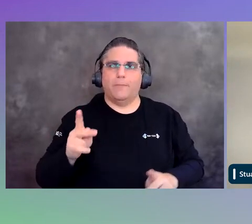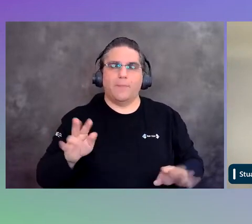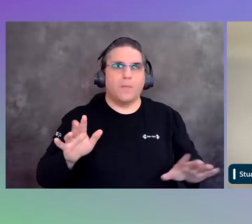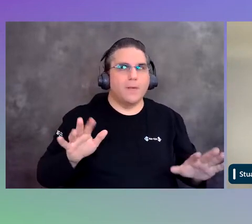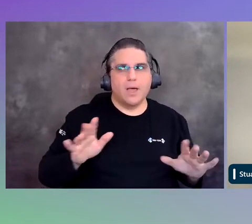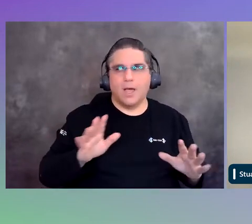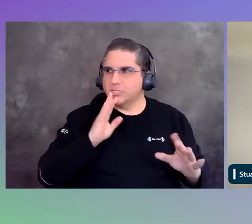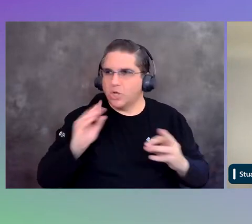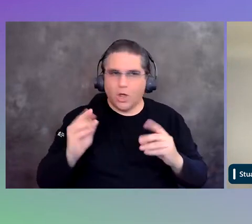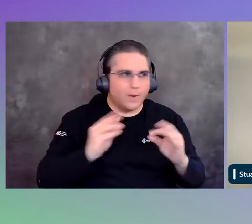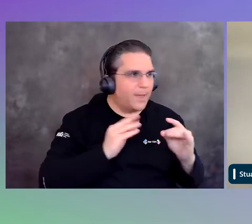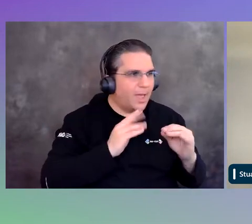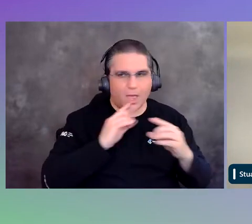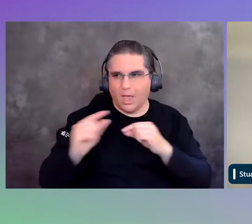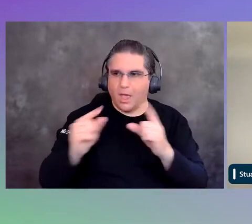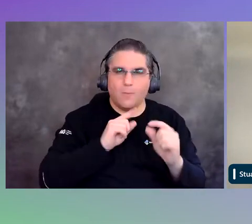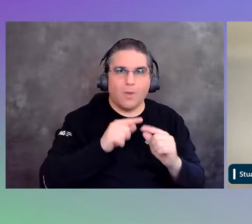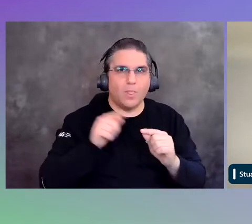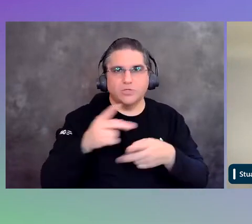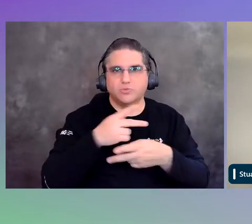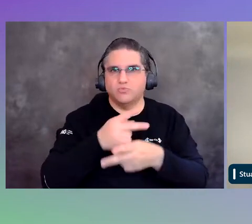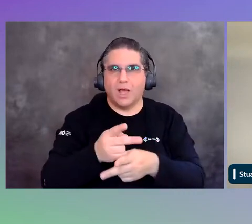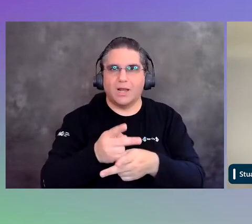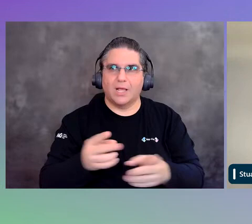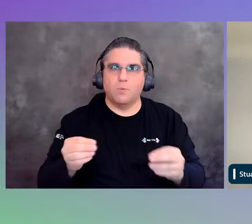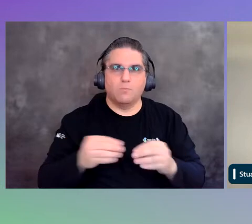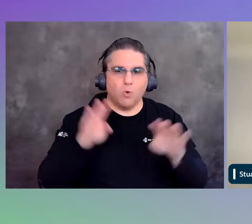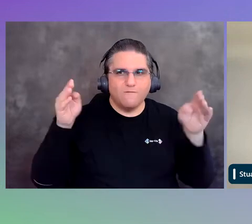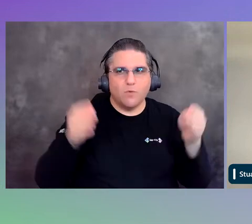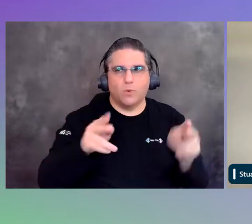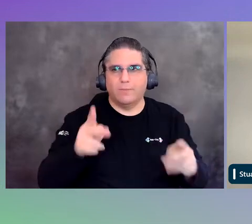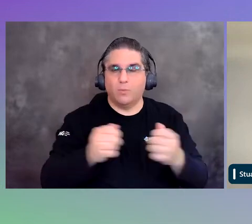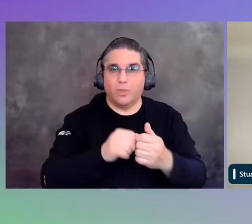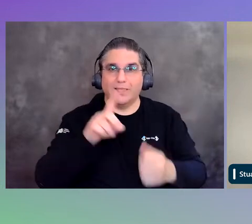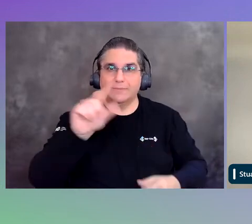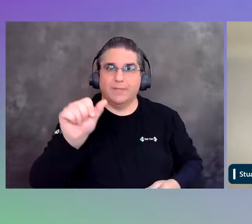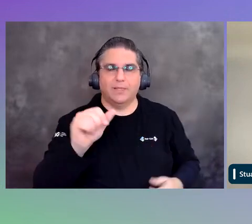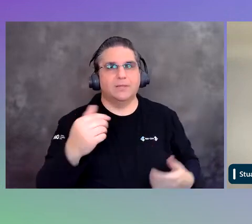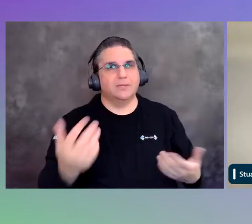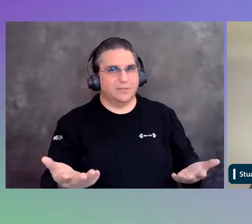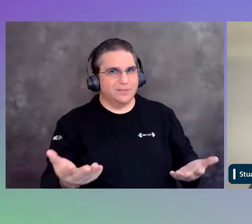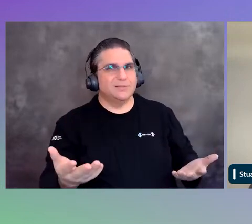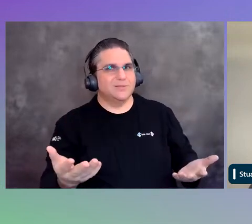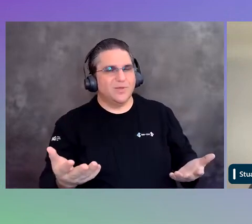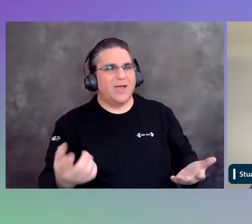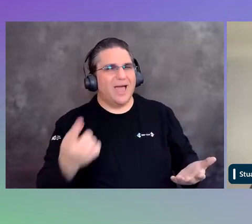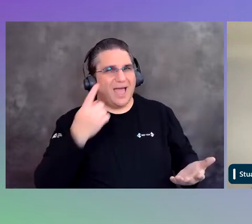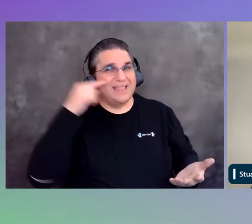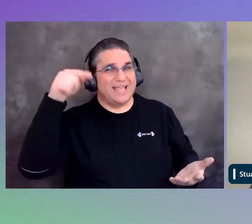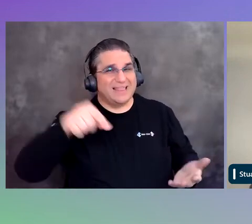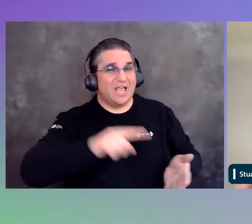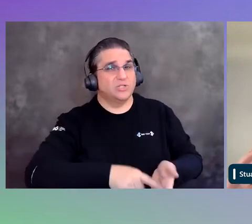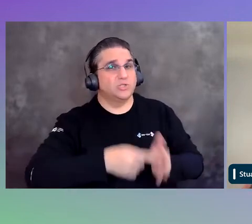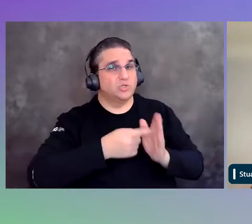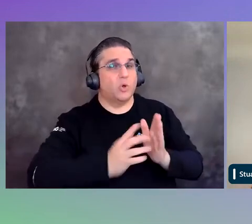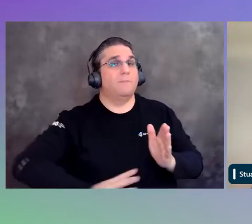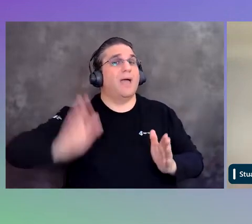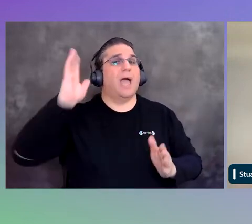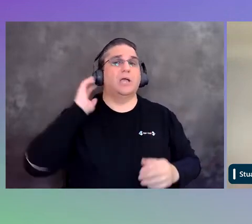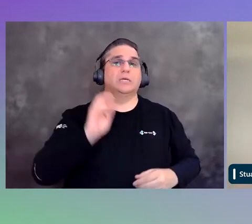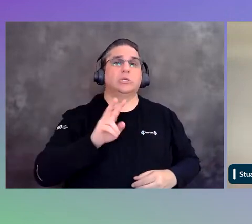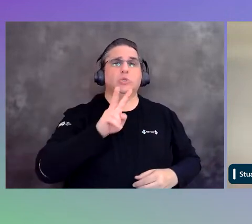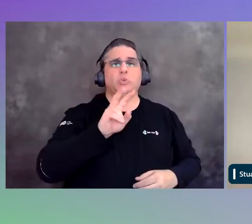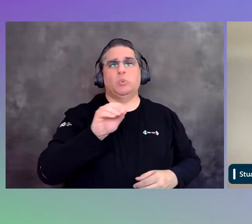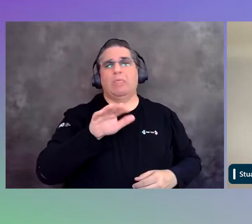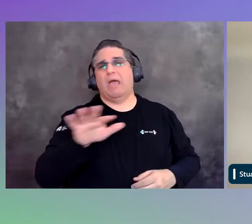coming in, opening up for people with disabilities, it really feels like it's like for me, it goes back to the early 2000s when there was a lot of